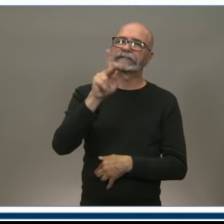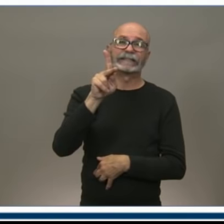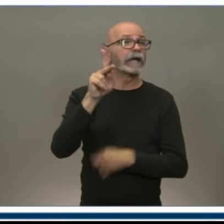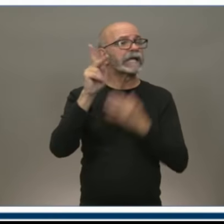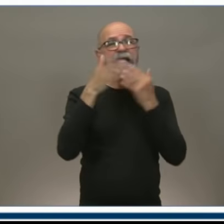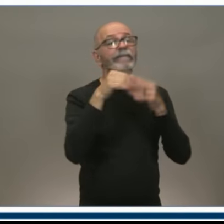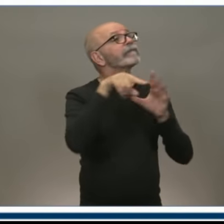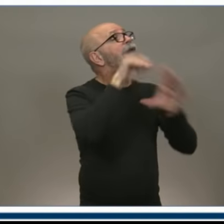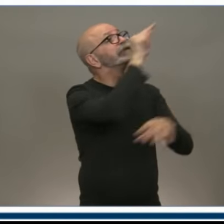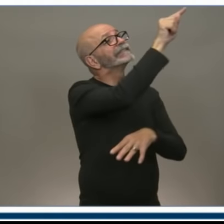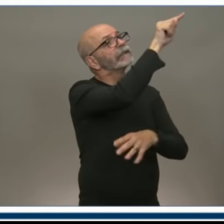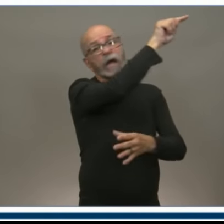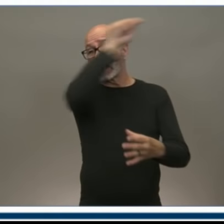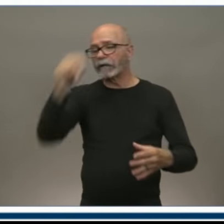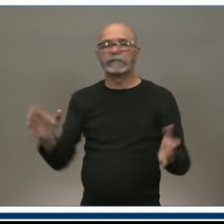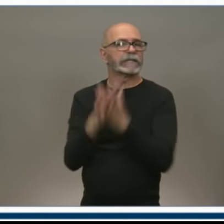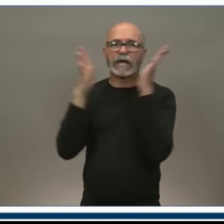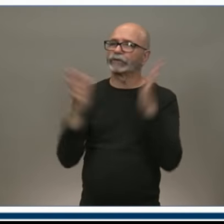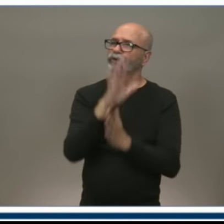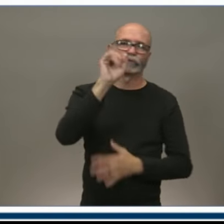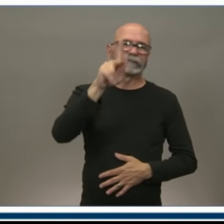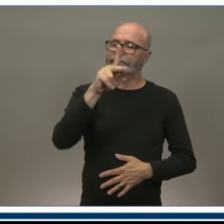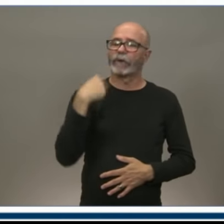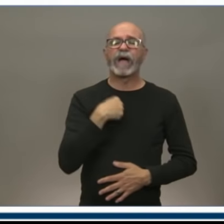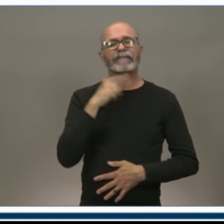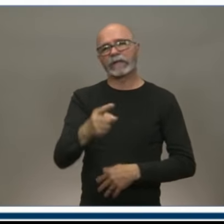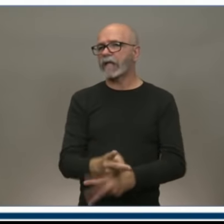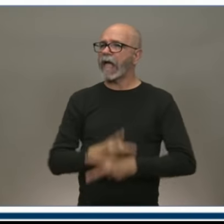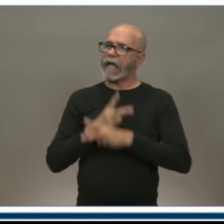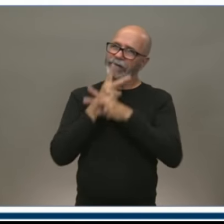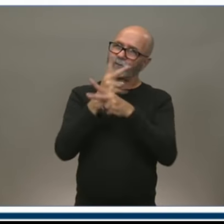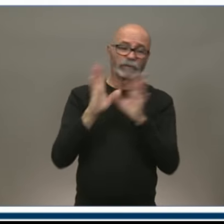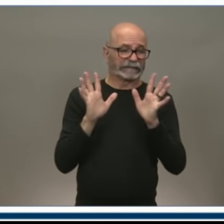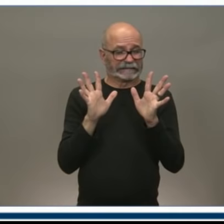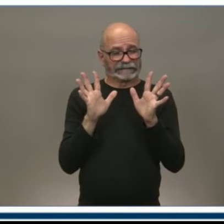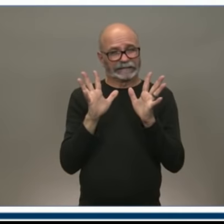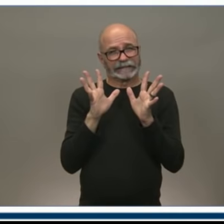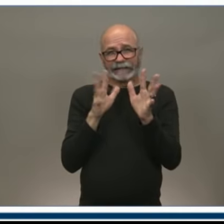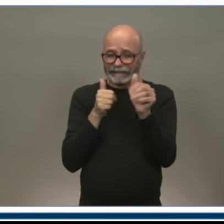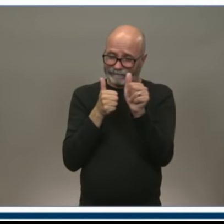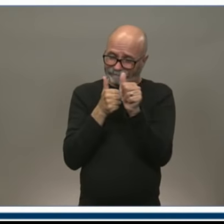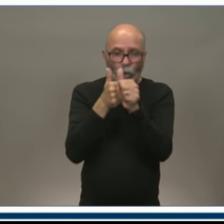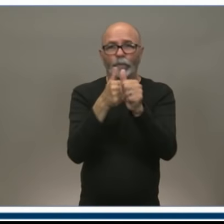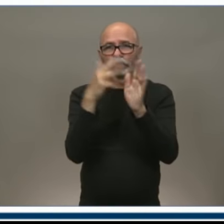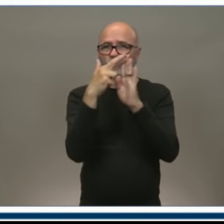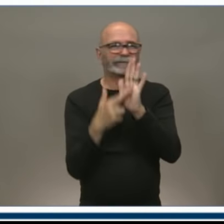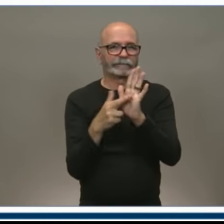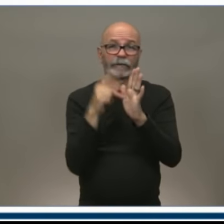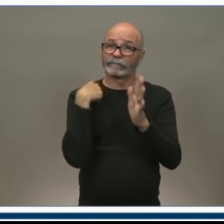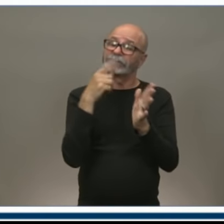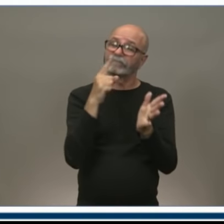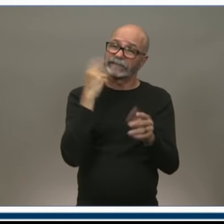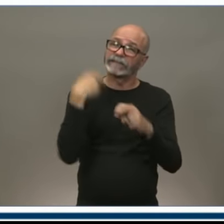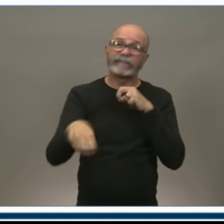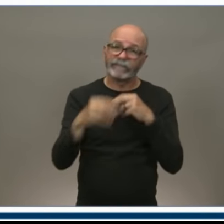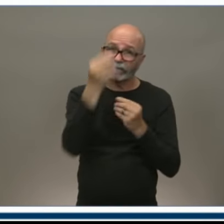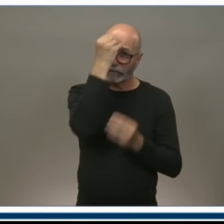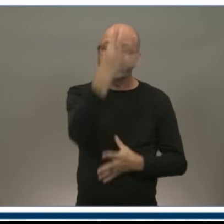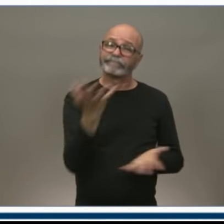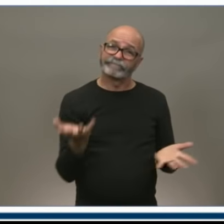holidays, and we need to be very careful about how we do that. And I know that's a tough message to deliver, but it's about our collective